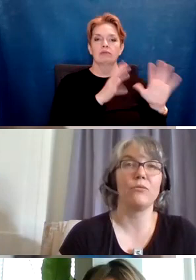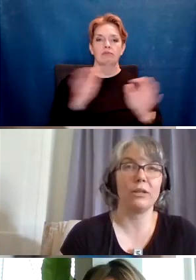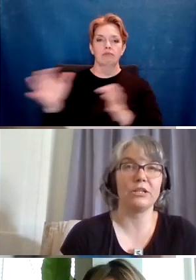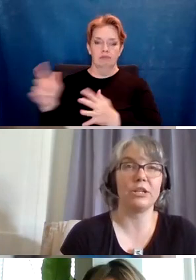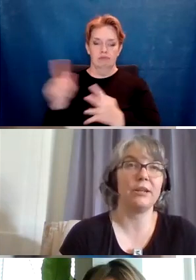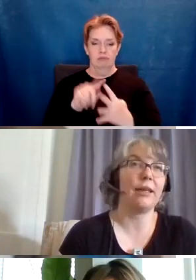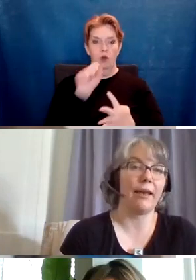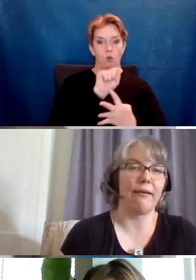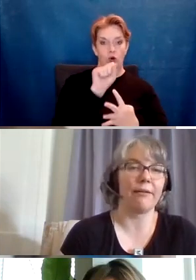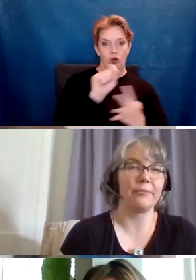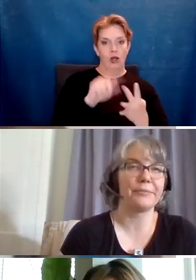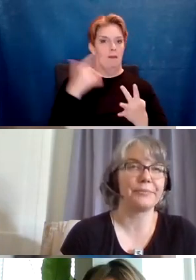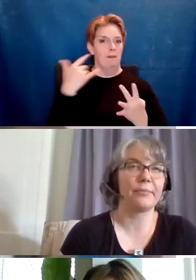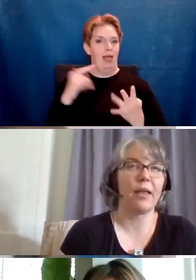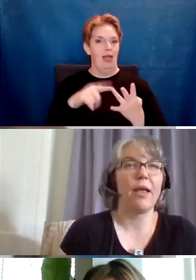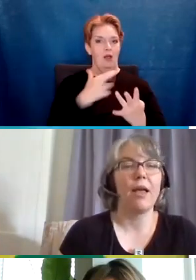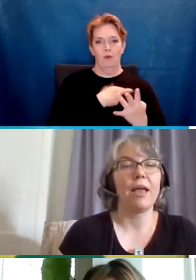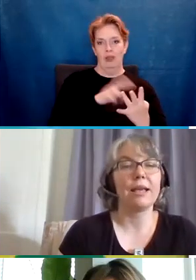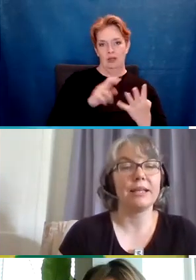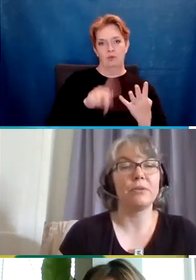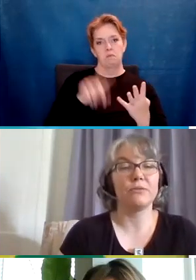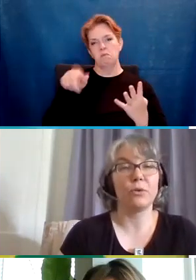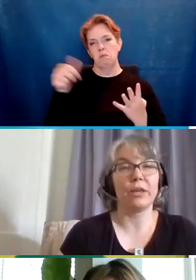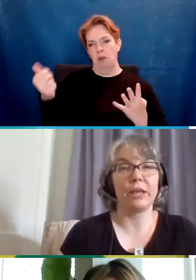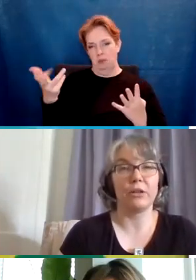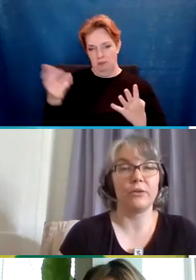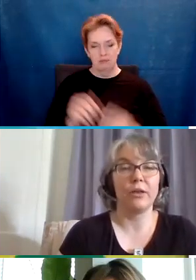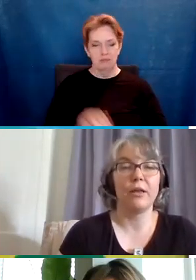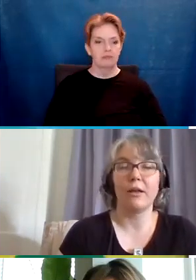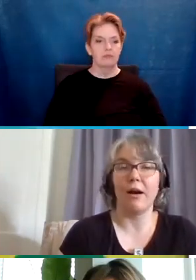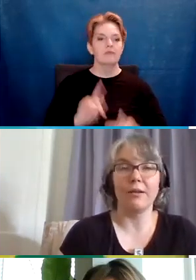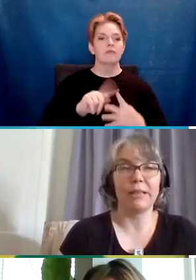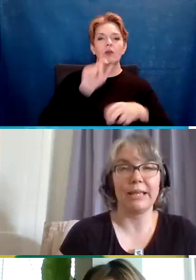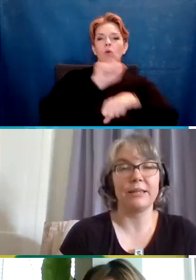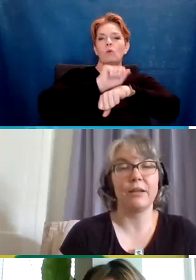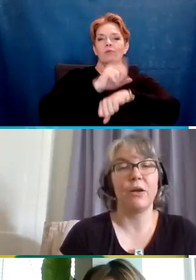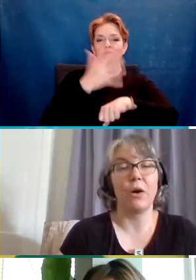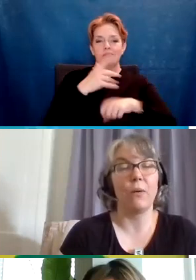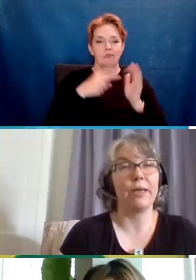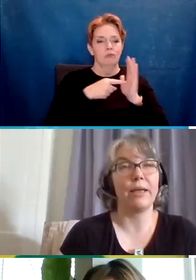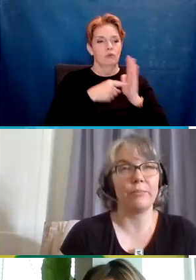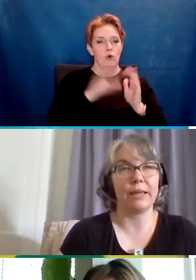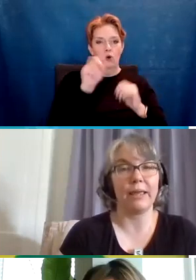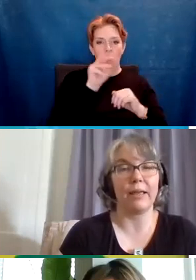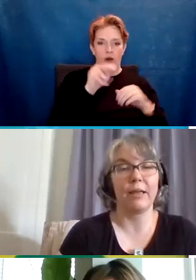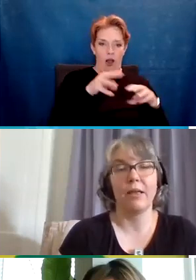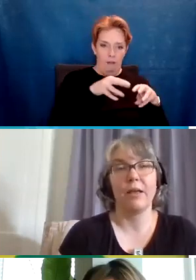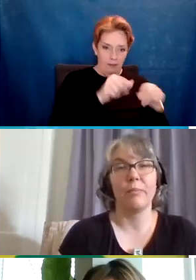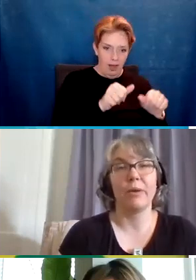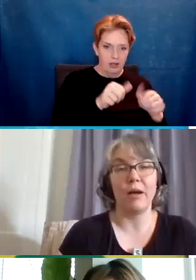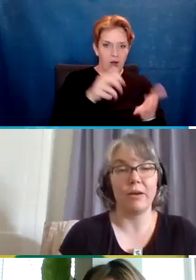play, religion, and other. Examples of work include cotton planting, hoeing, and